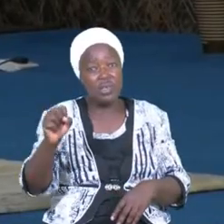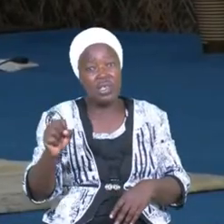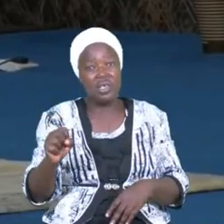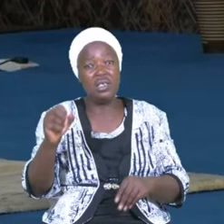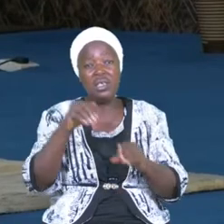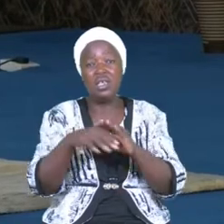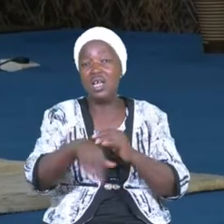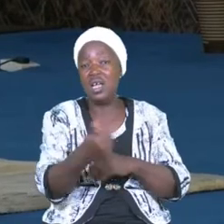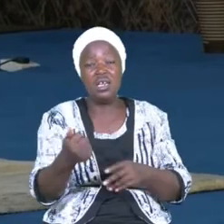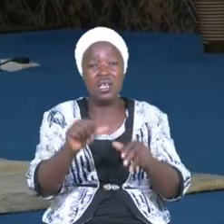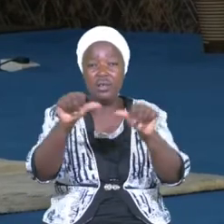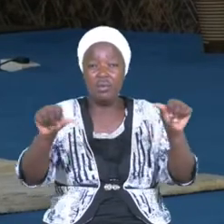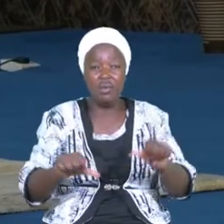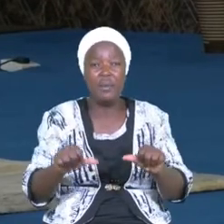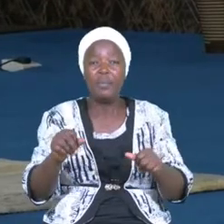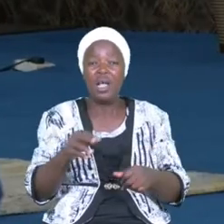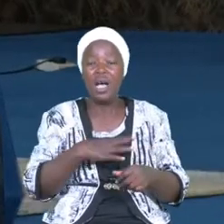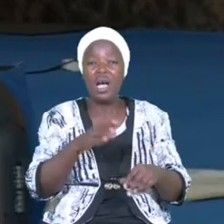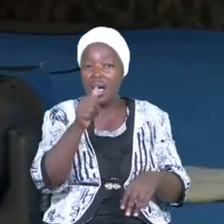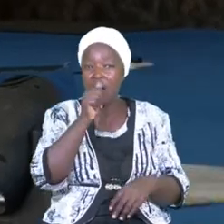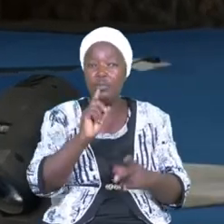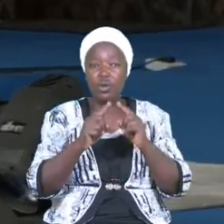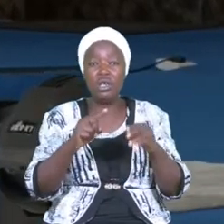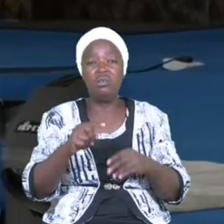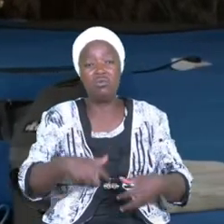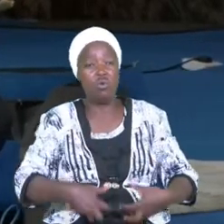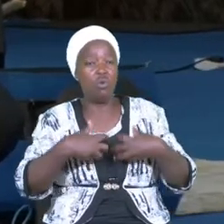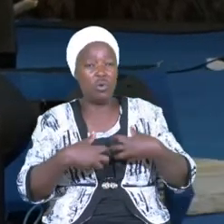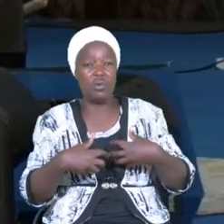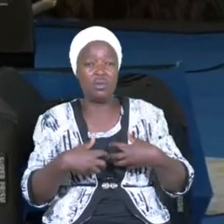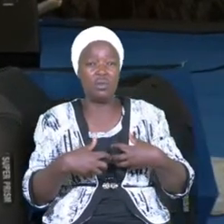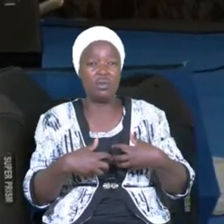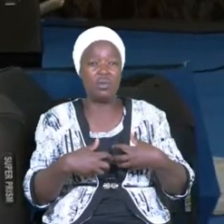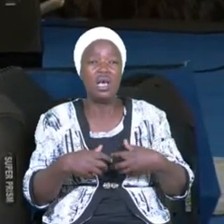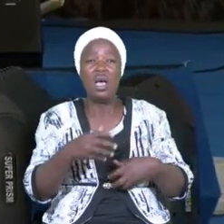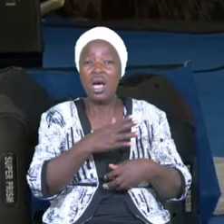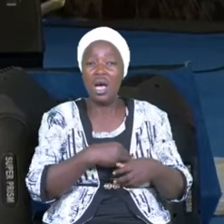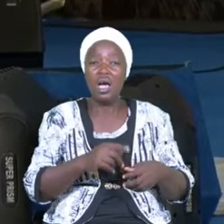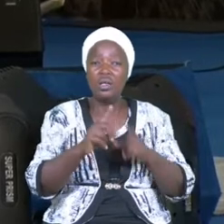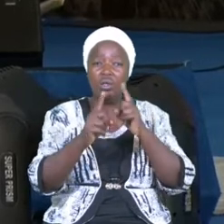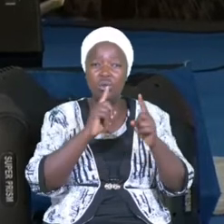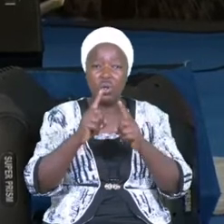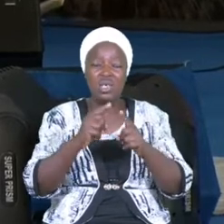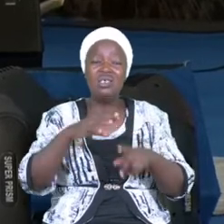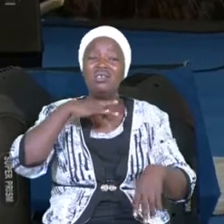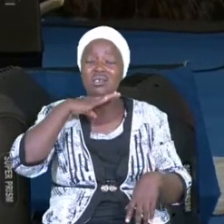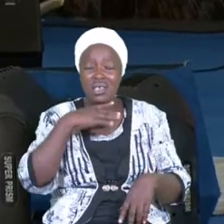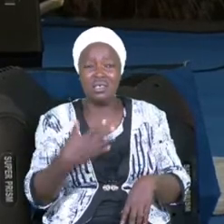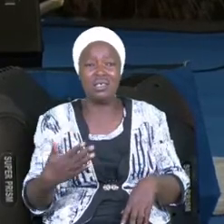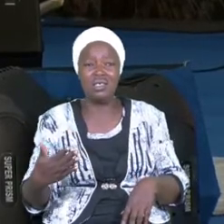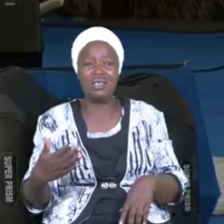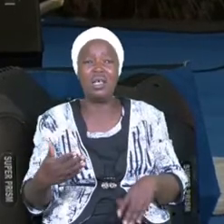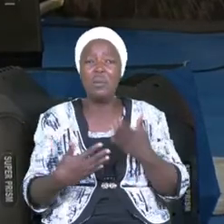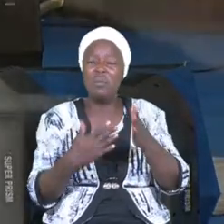area, and talking rot, talking rotting, may start